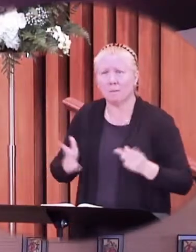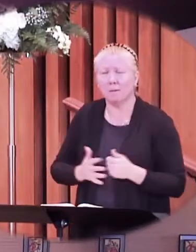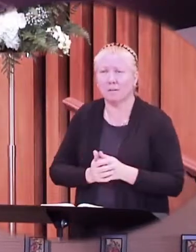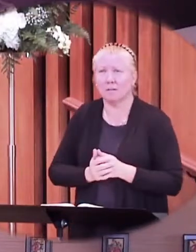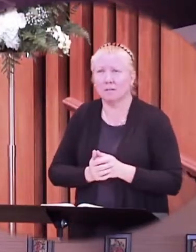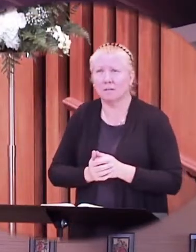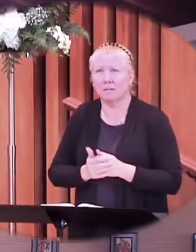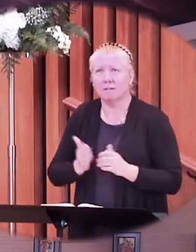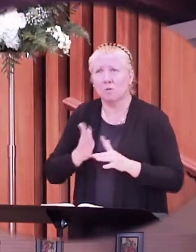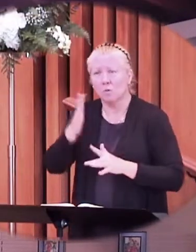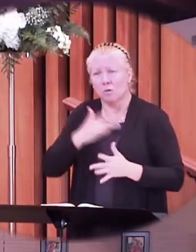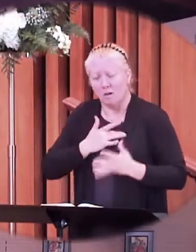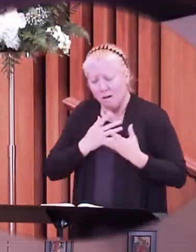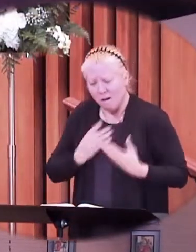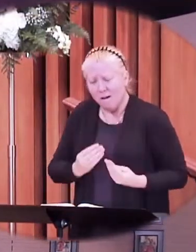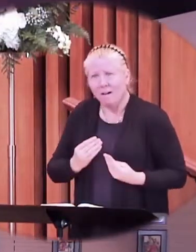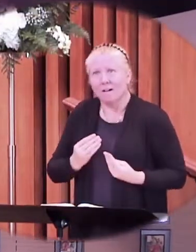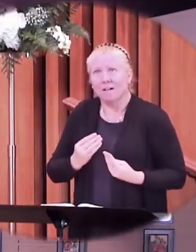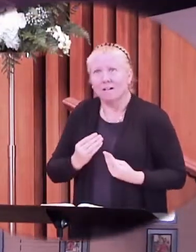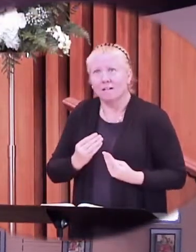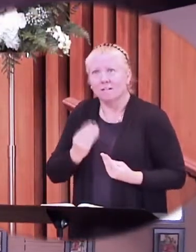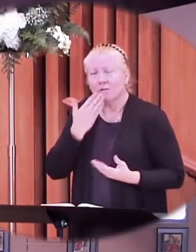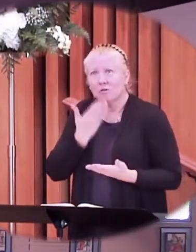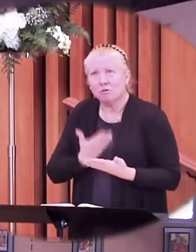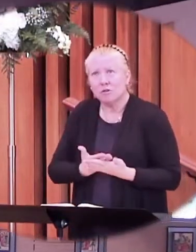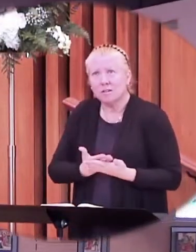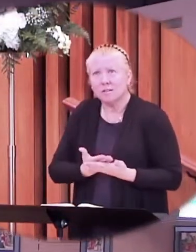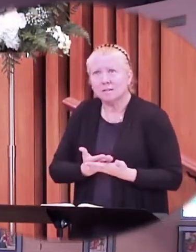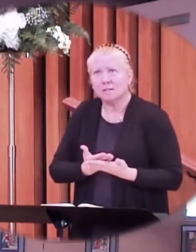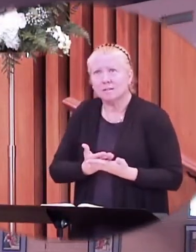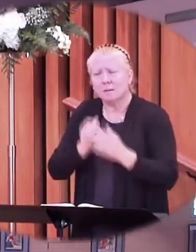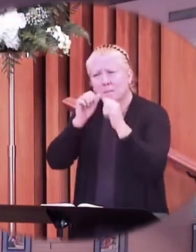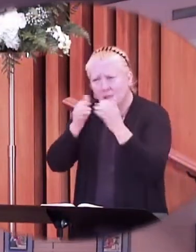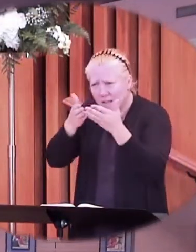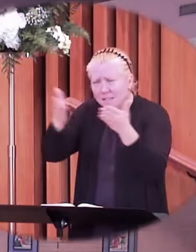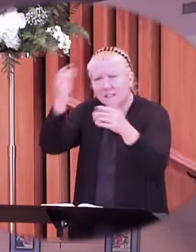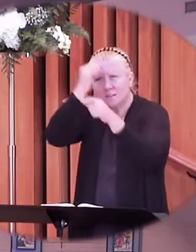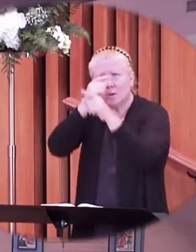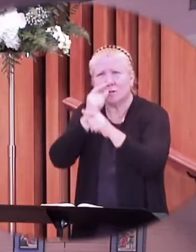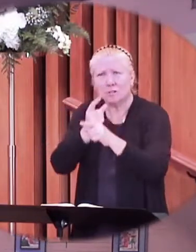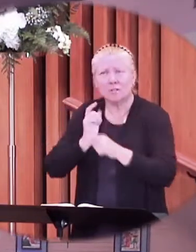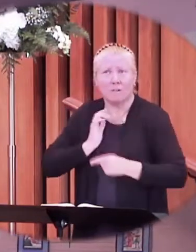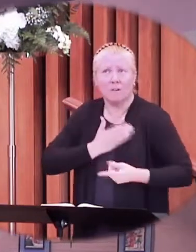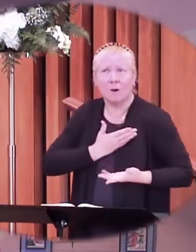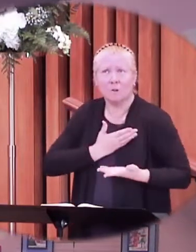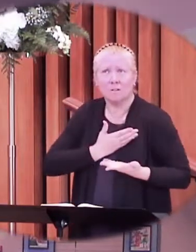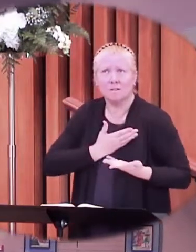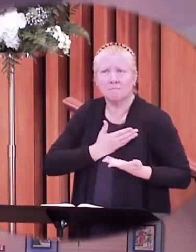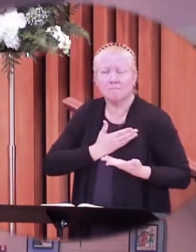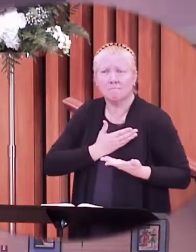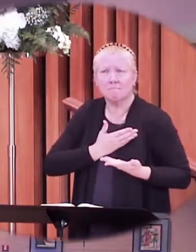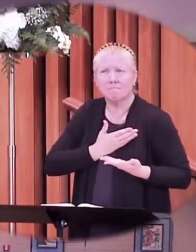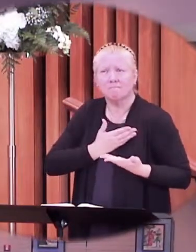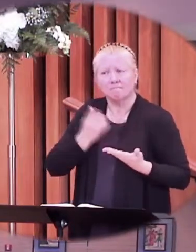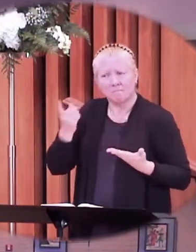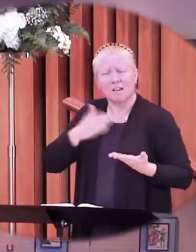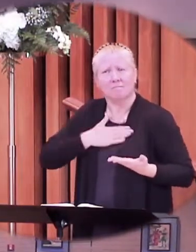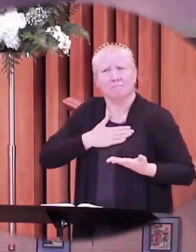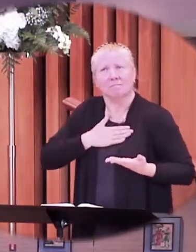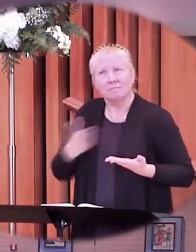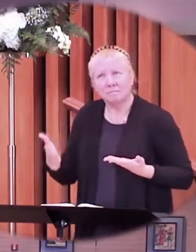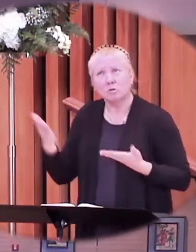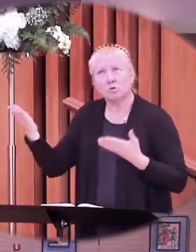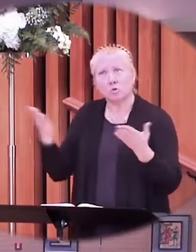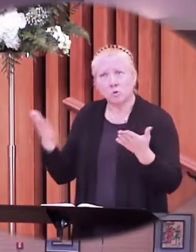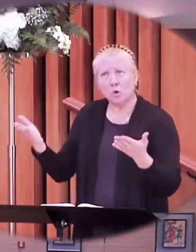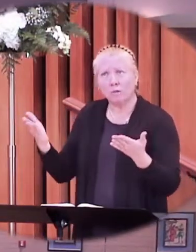goodness, bless these, our brothers and sisters, who have offered themselves in the ministry of catechist